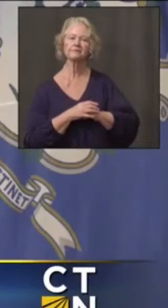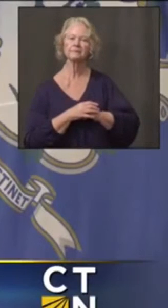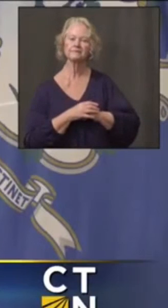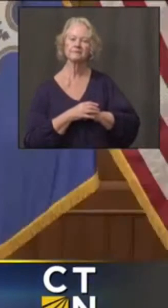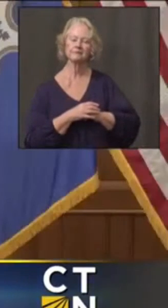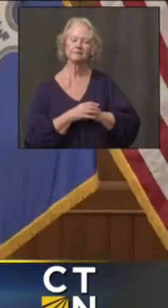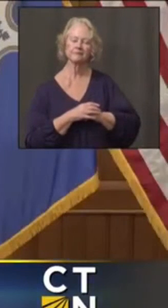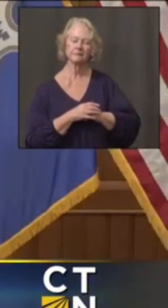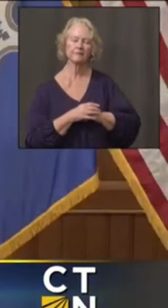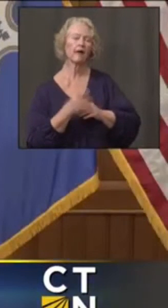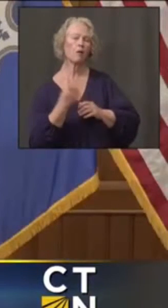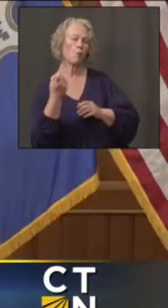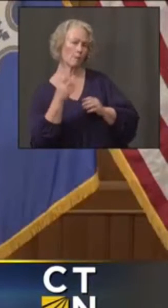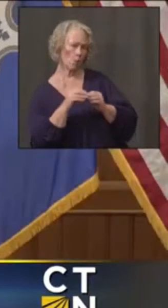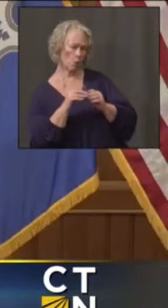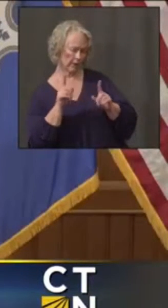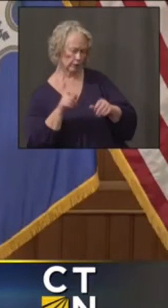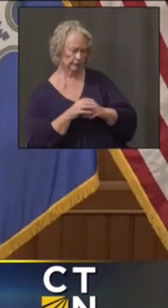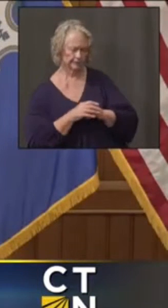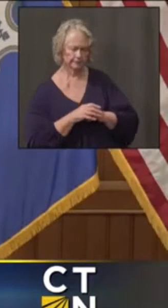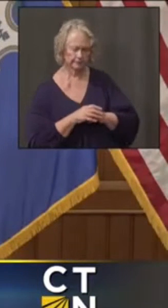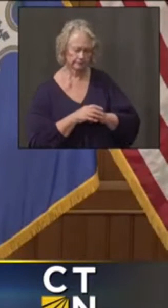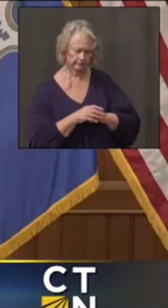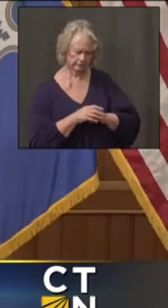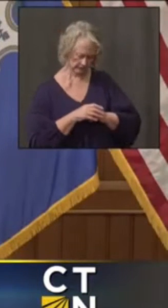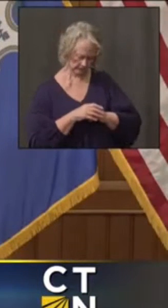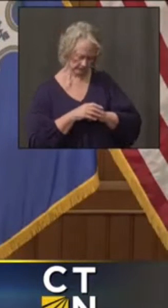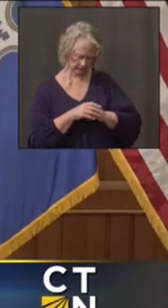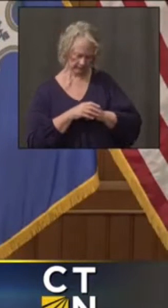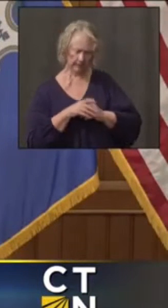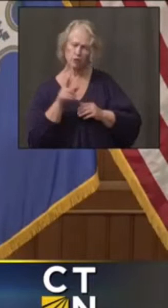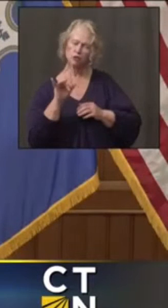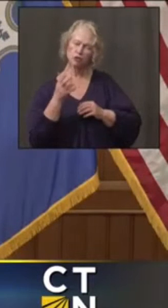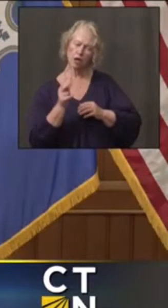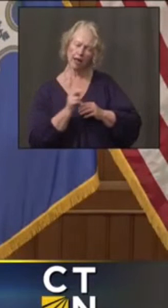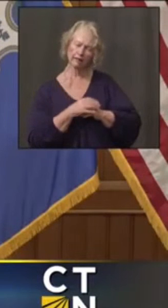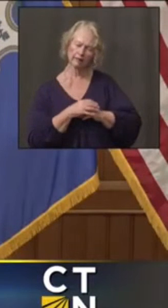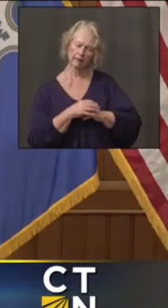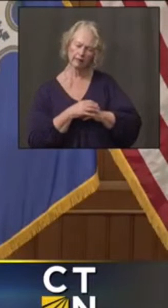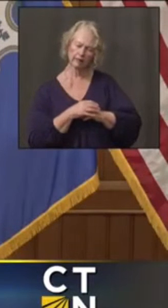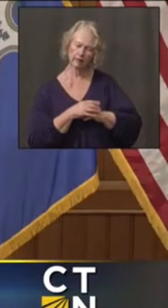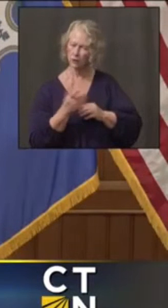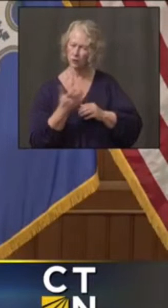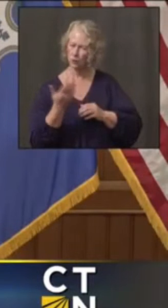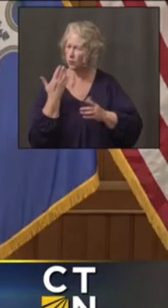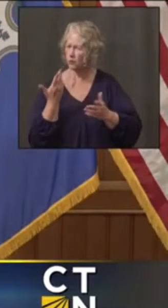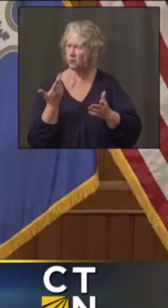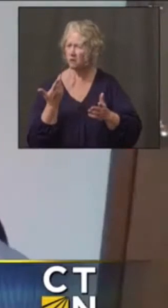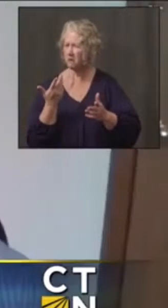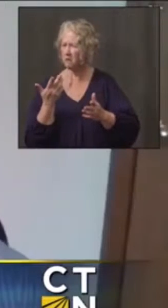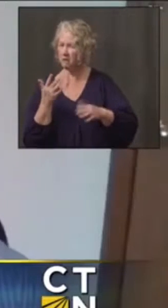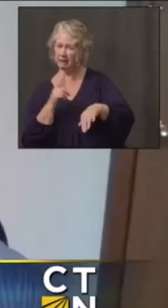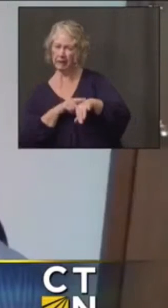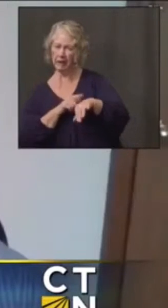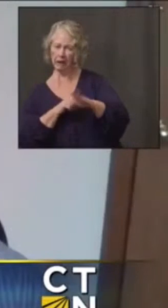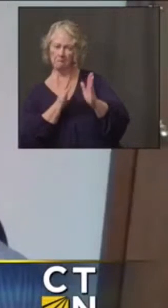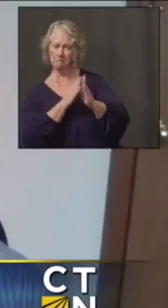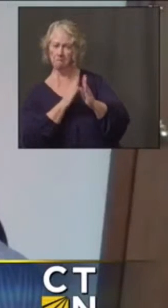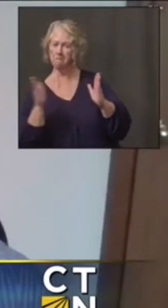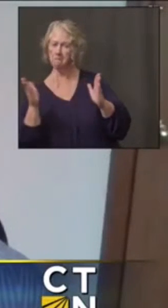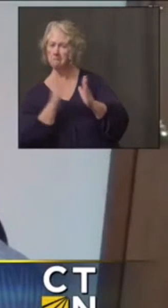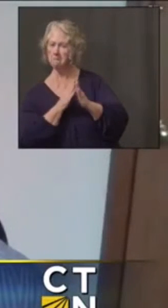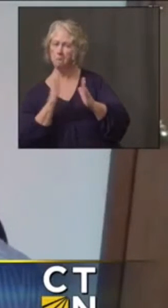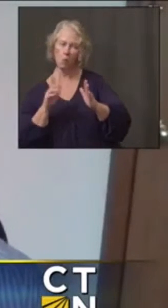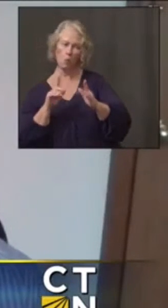And one more question was, this would be for John. Do you know kind of roughly a timeline of when we might get more